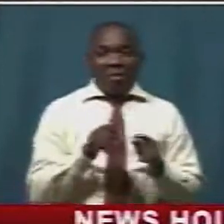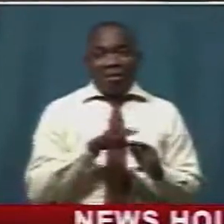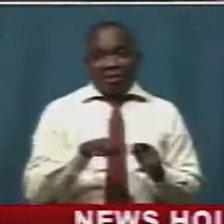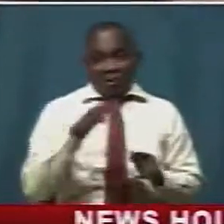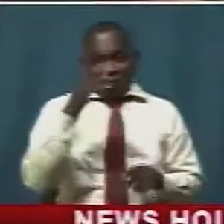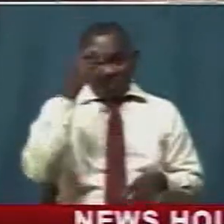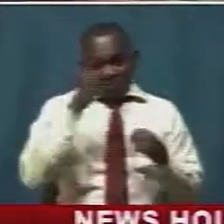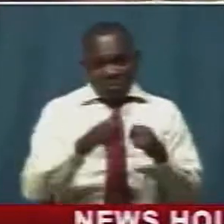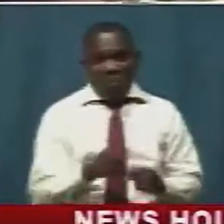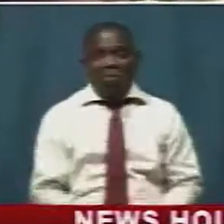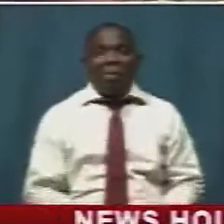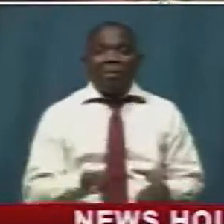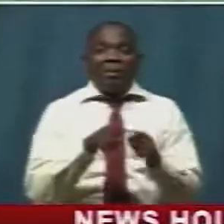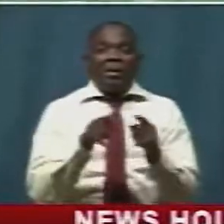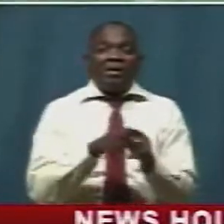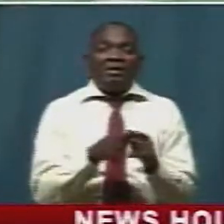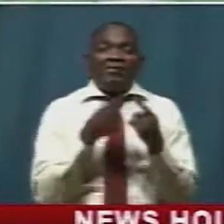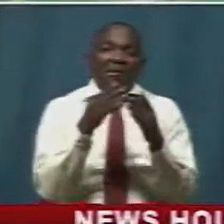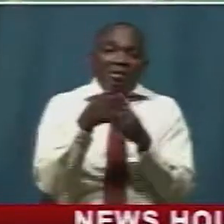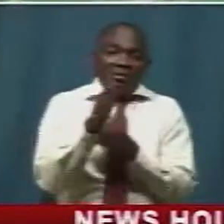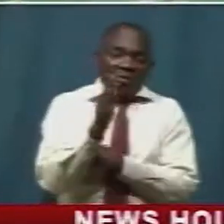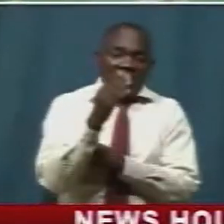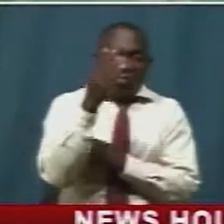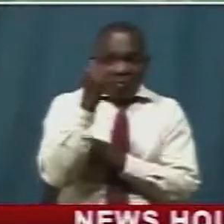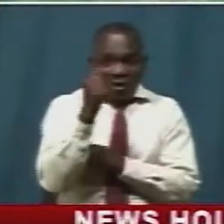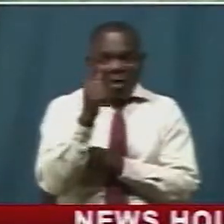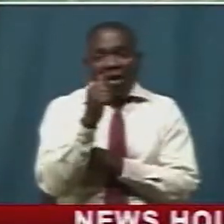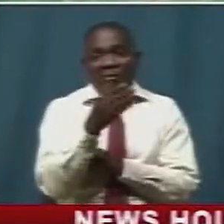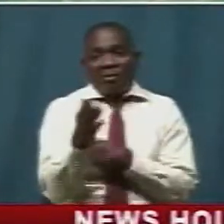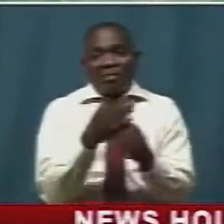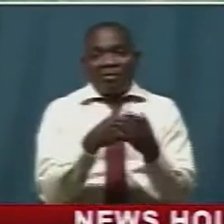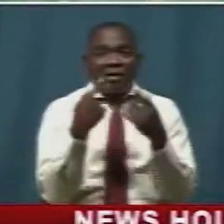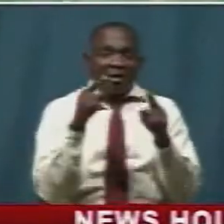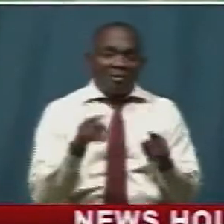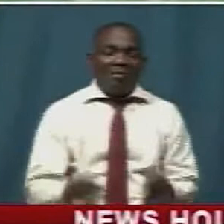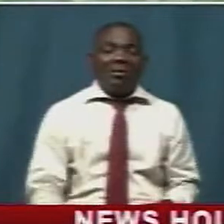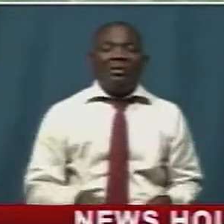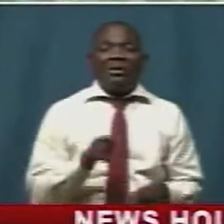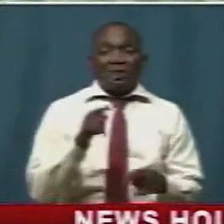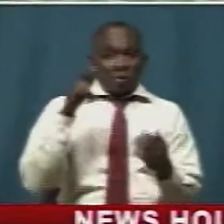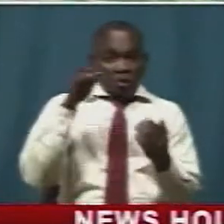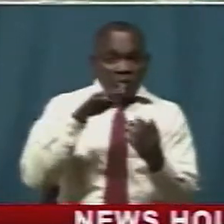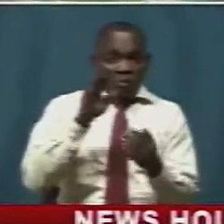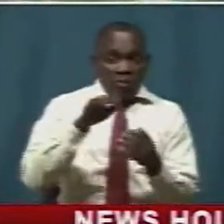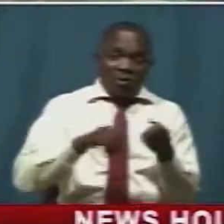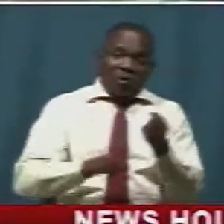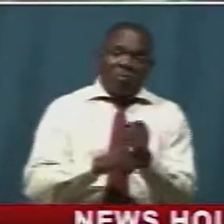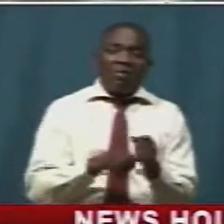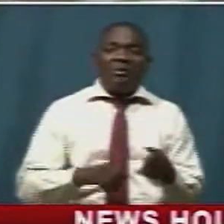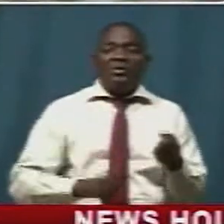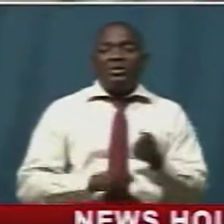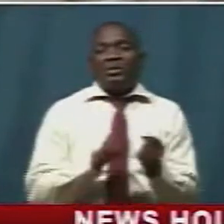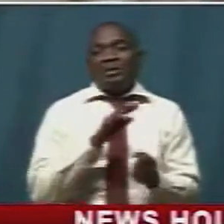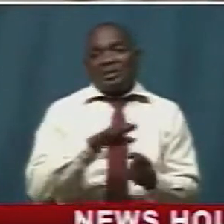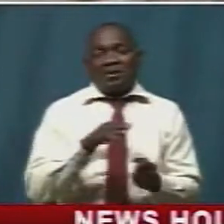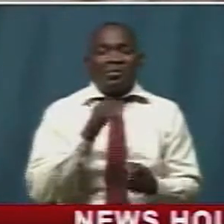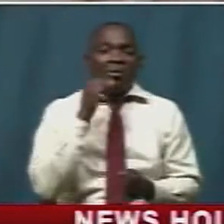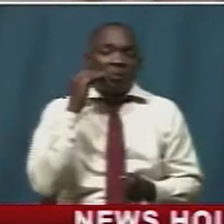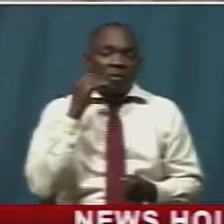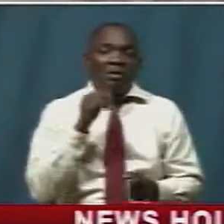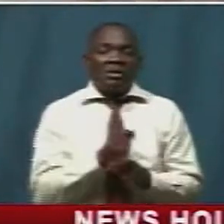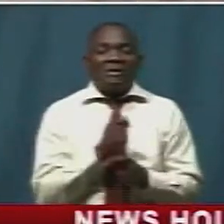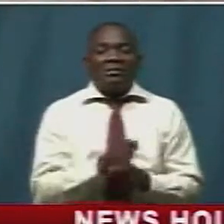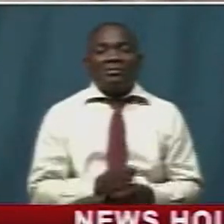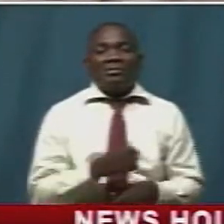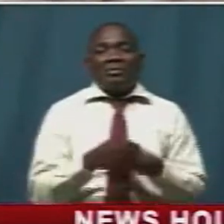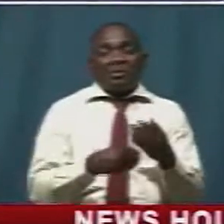children's condition, but be thankful to God for every situation. She hoped the support will help cushion the home in its